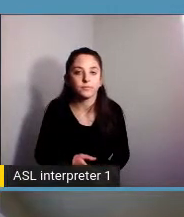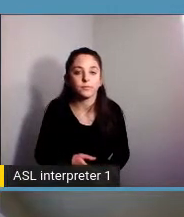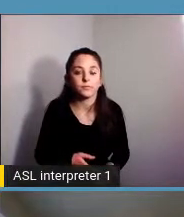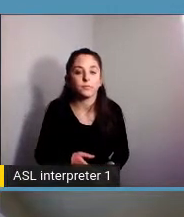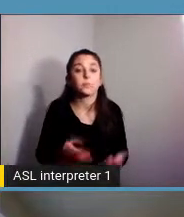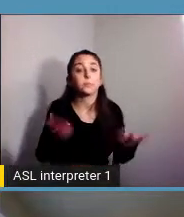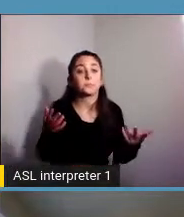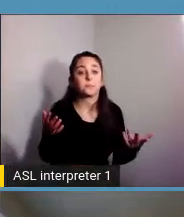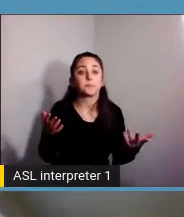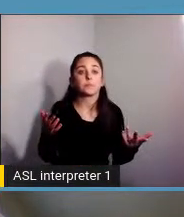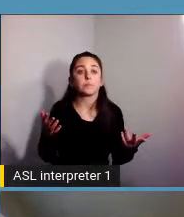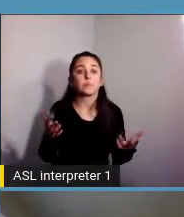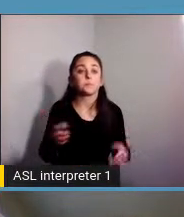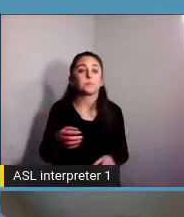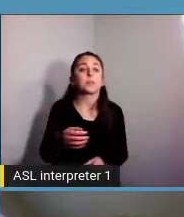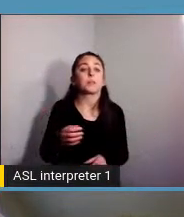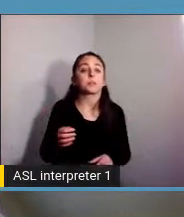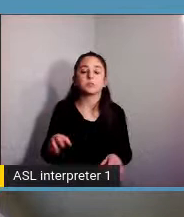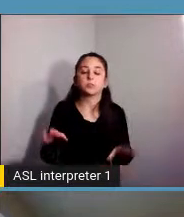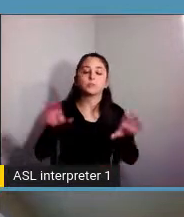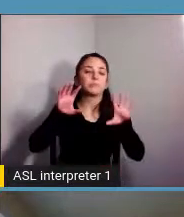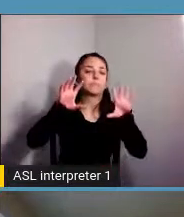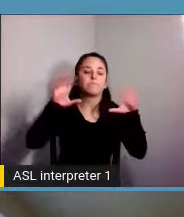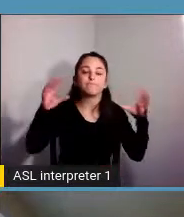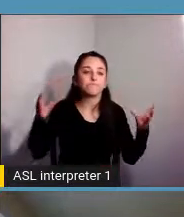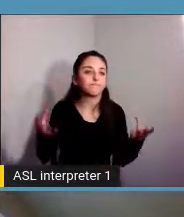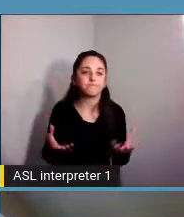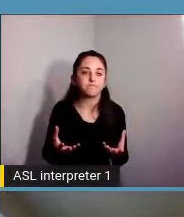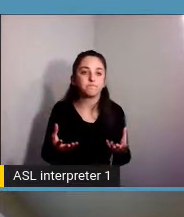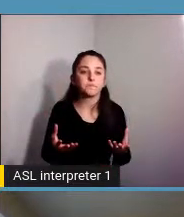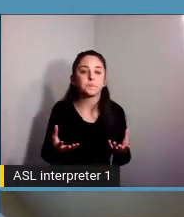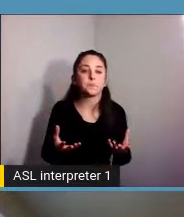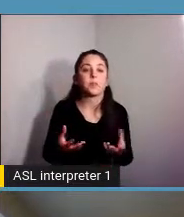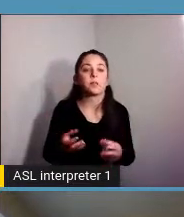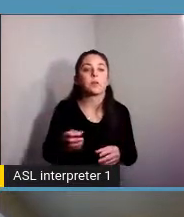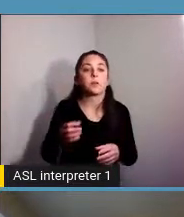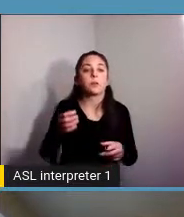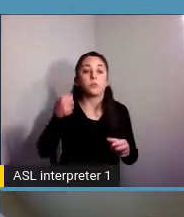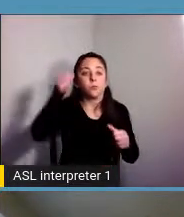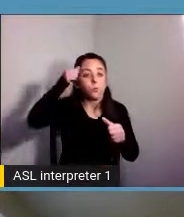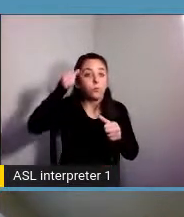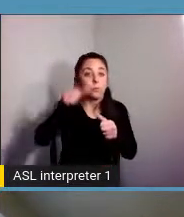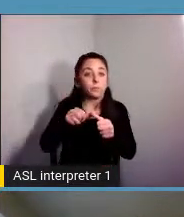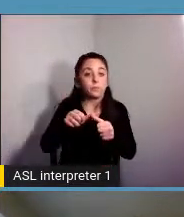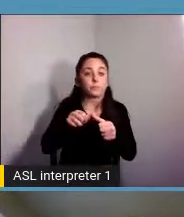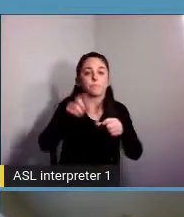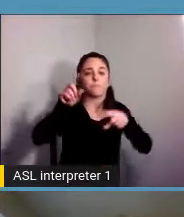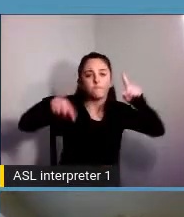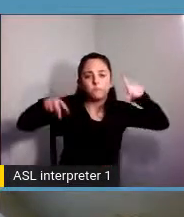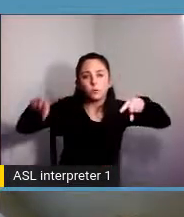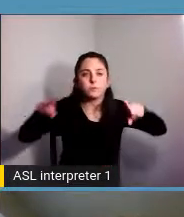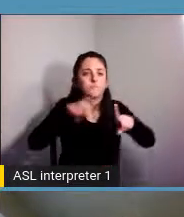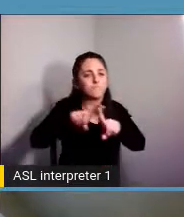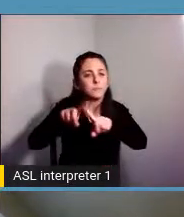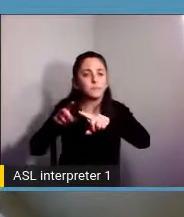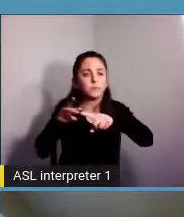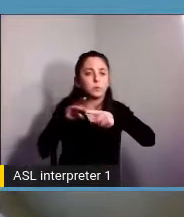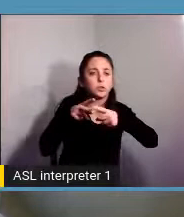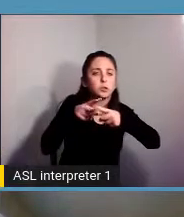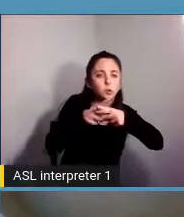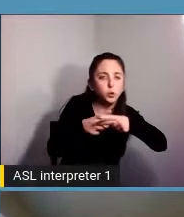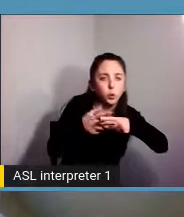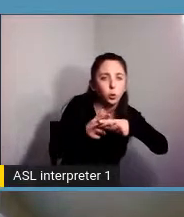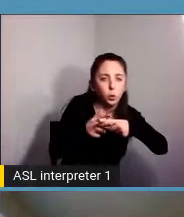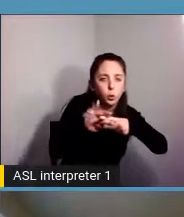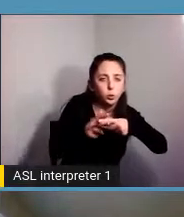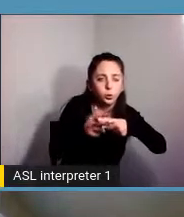so, summing up, back to things to remember. There's a variety of digitization tools and methods. No singular